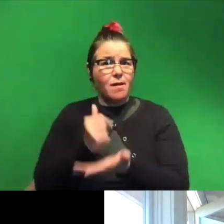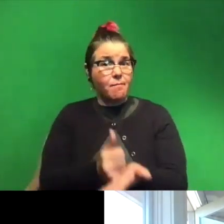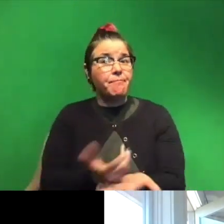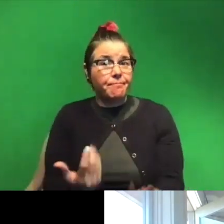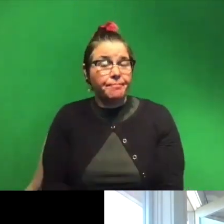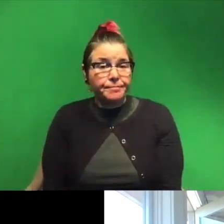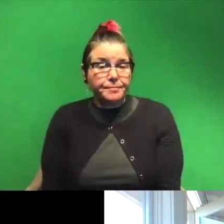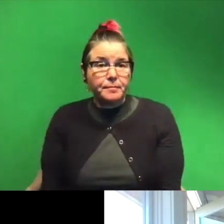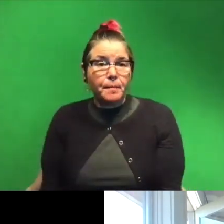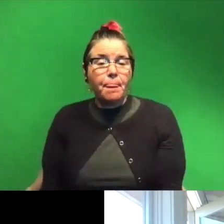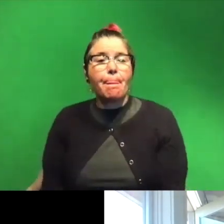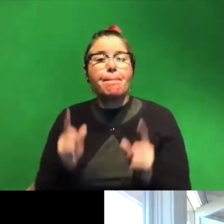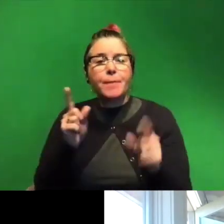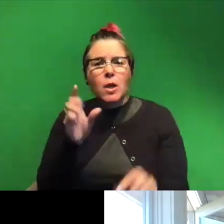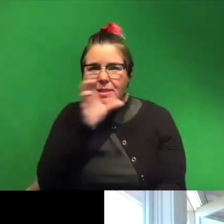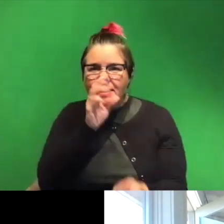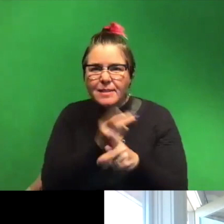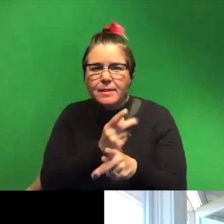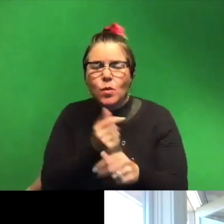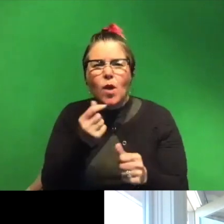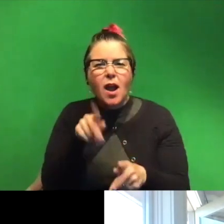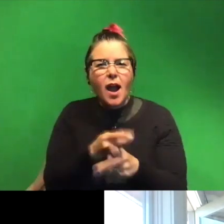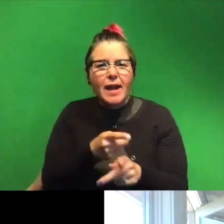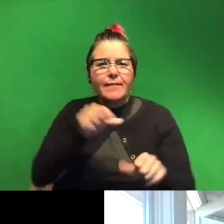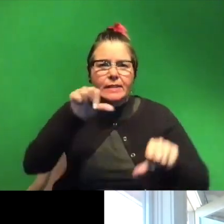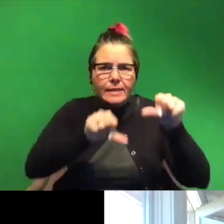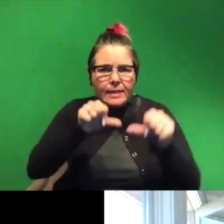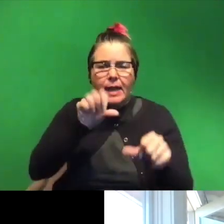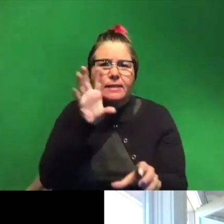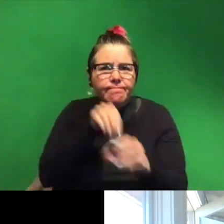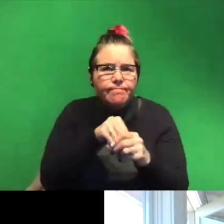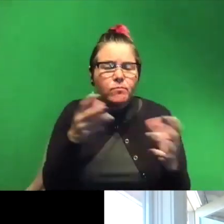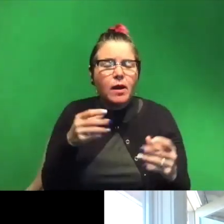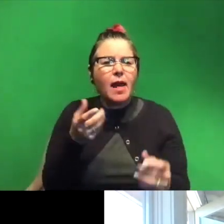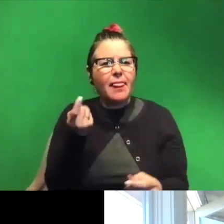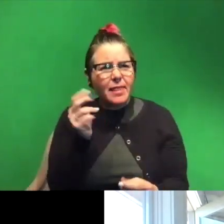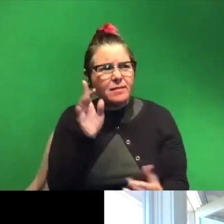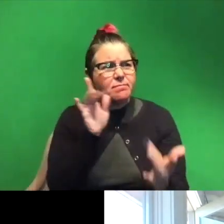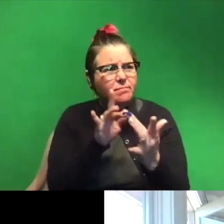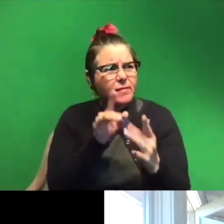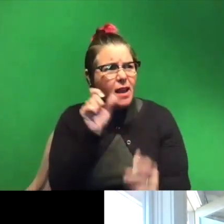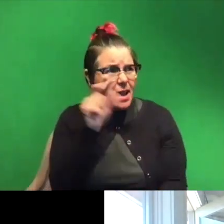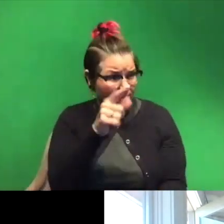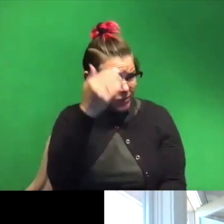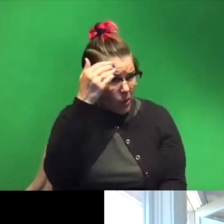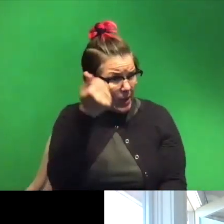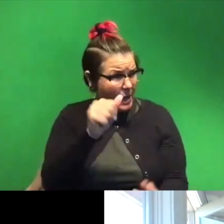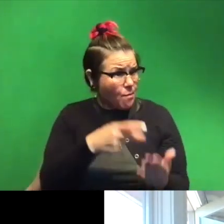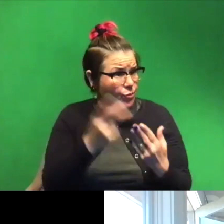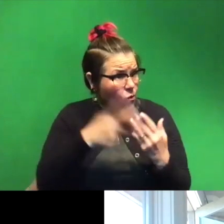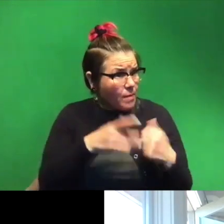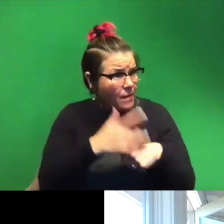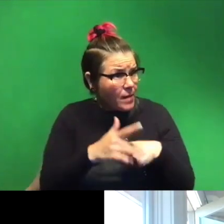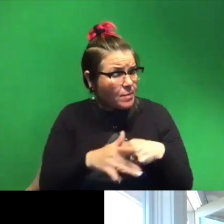So go on there, figure out what kind of scientist you want to be, and then ask them if they know of any programs that are